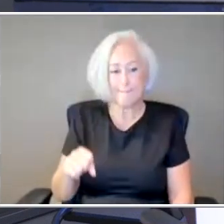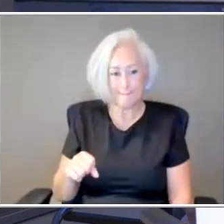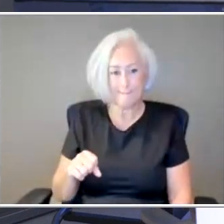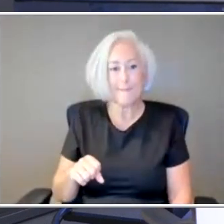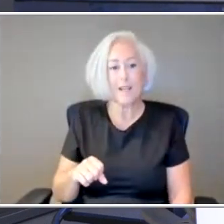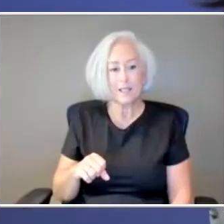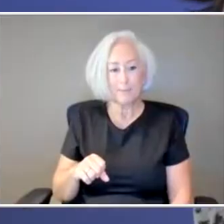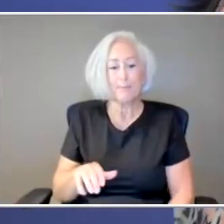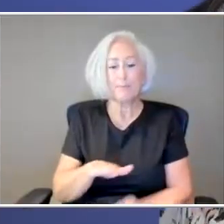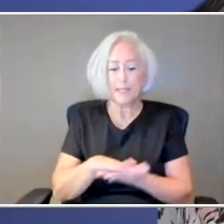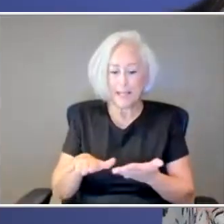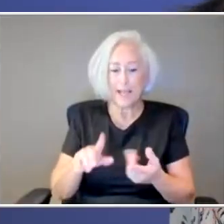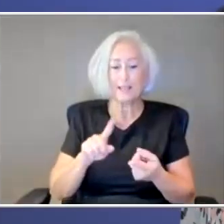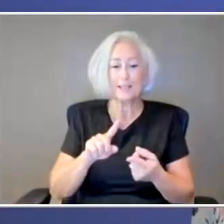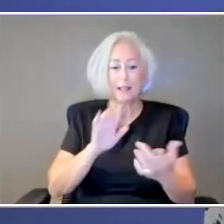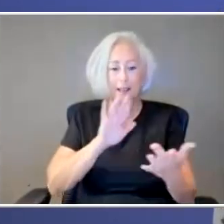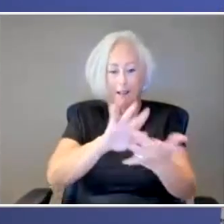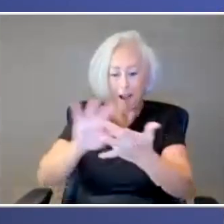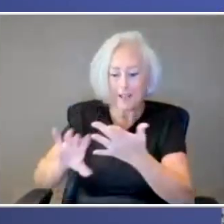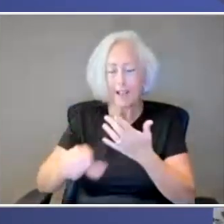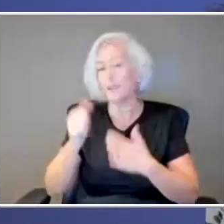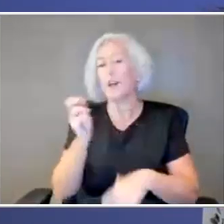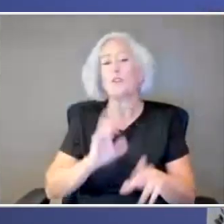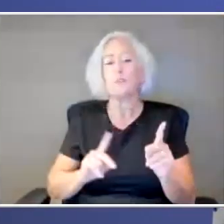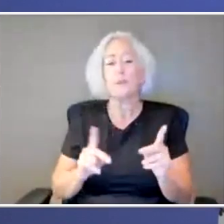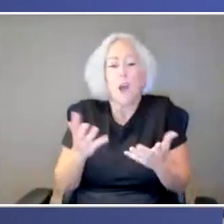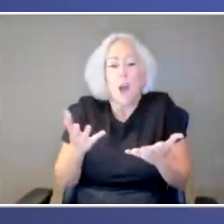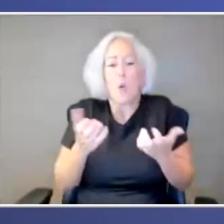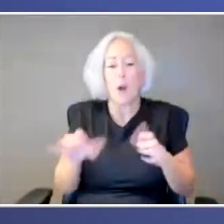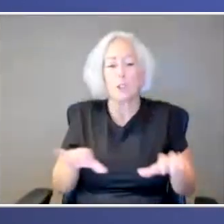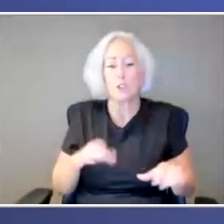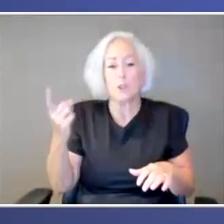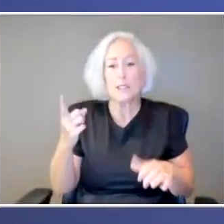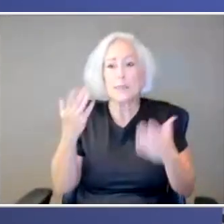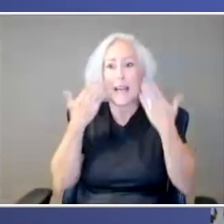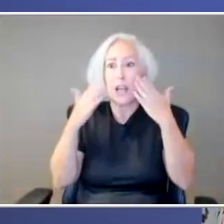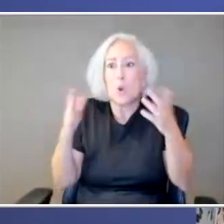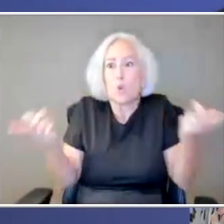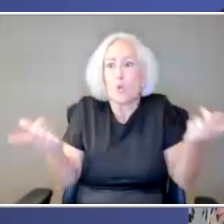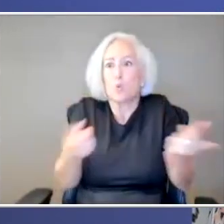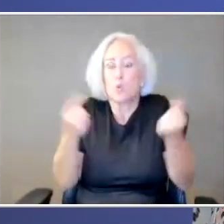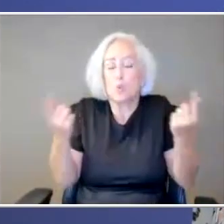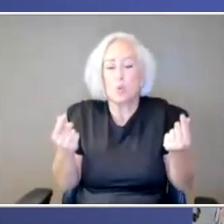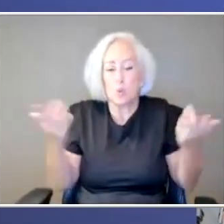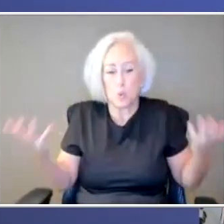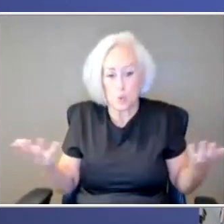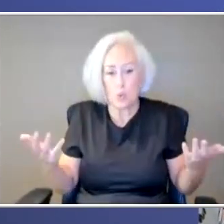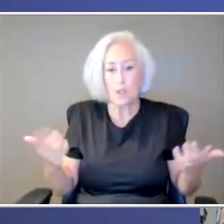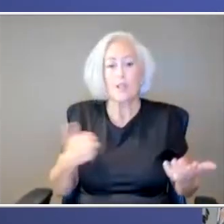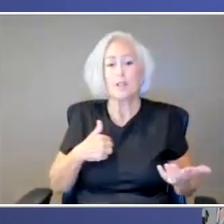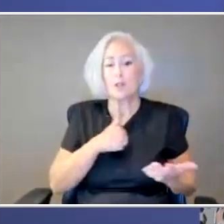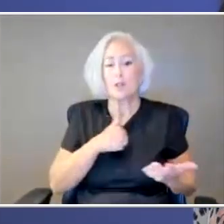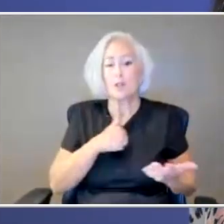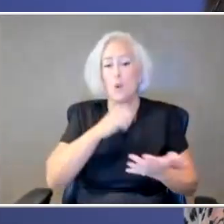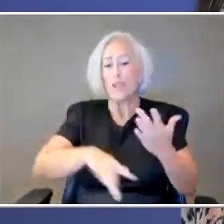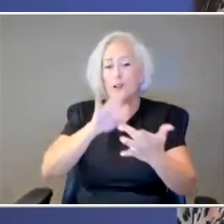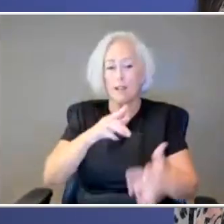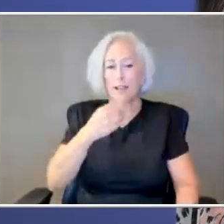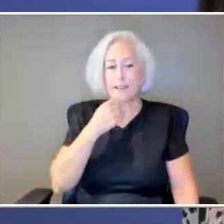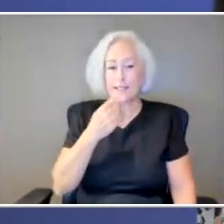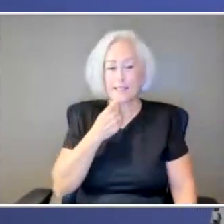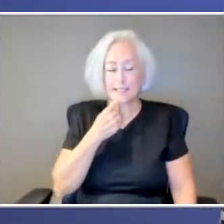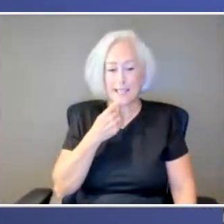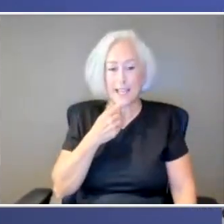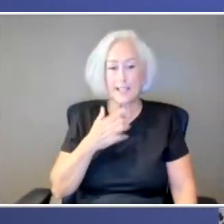people I want to do something for them. I just don't know what to do. And so we've reached out and just been like, what we need right now